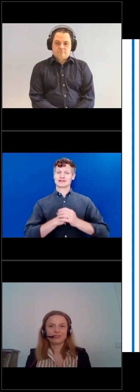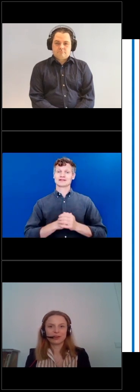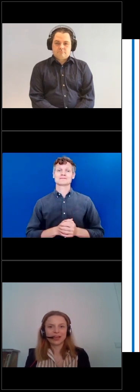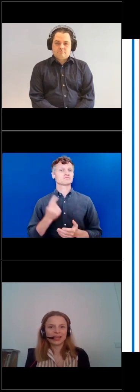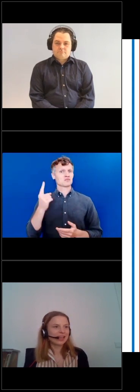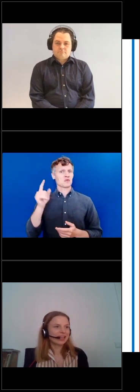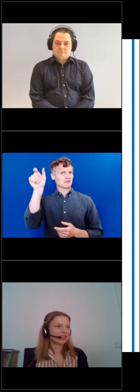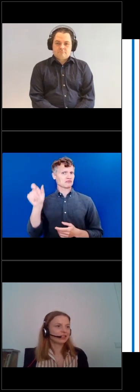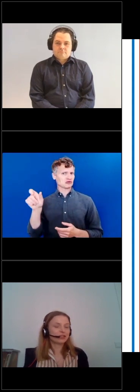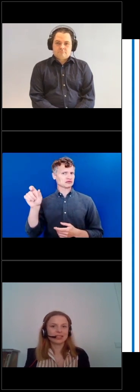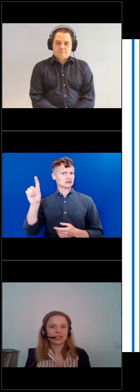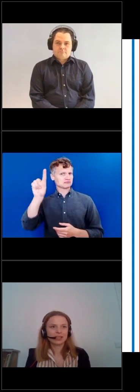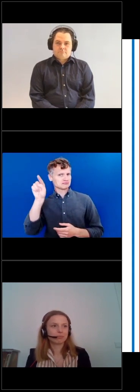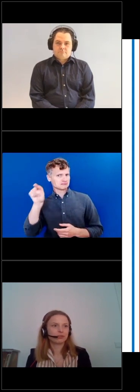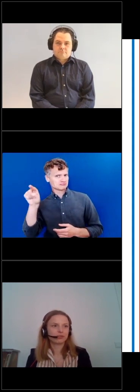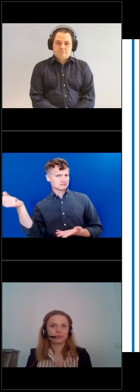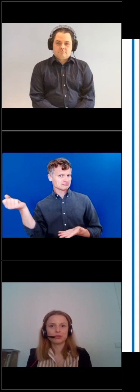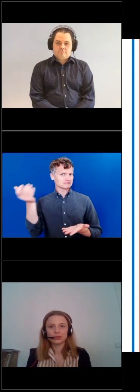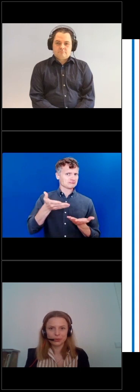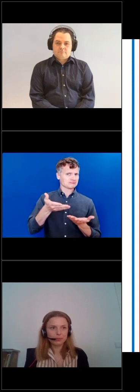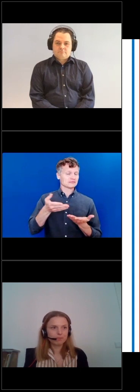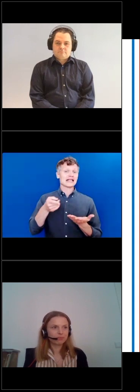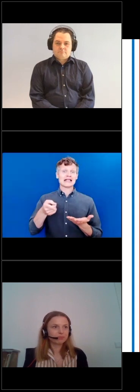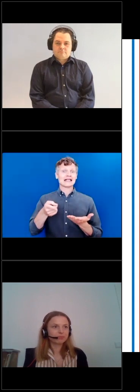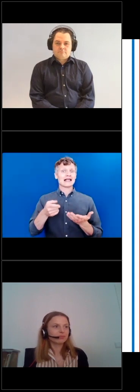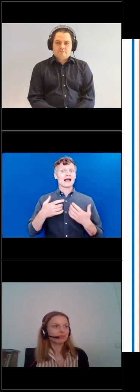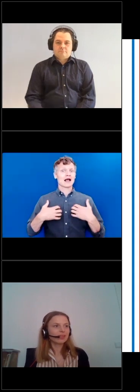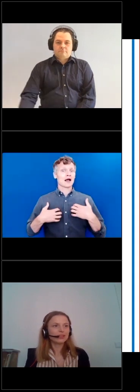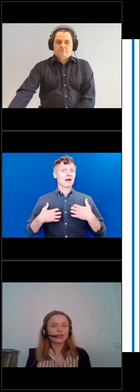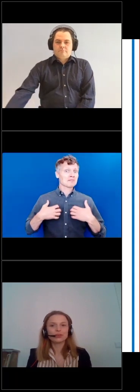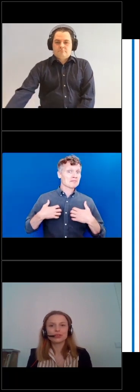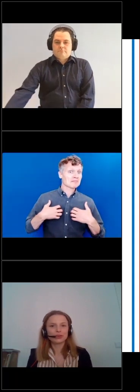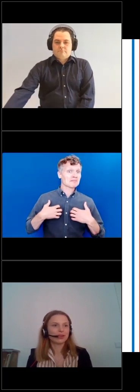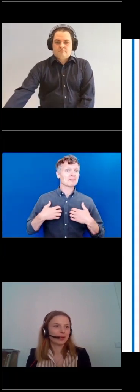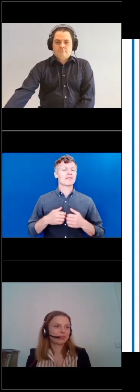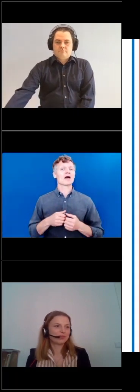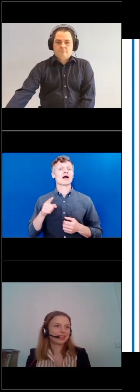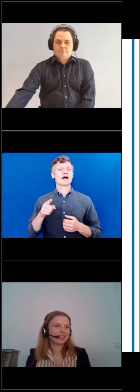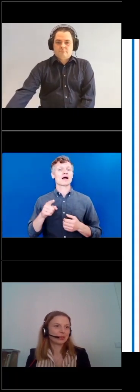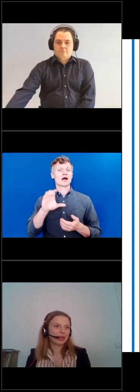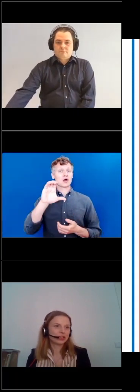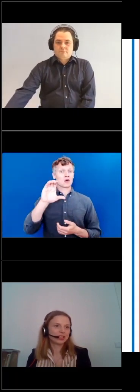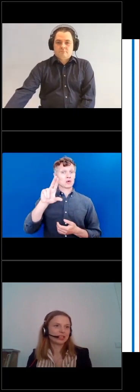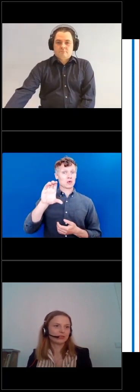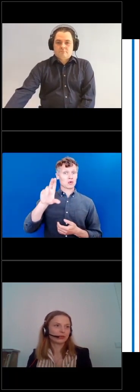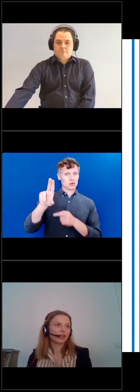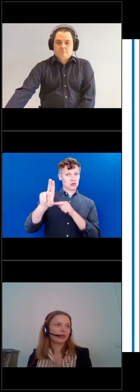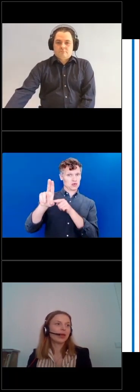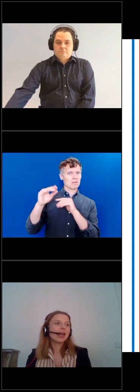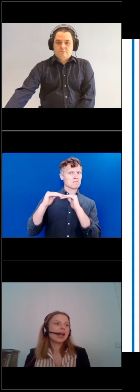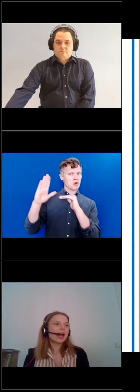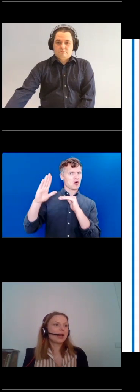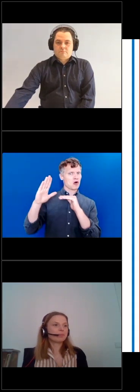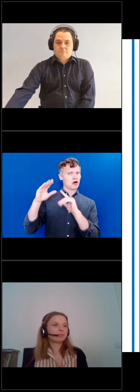was very keen and interested in the input from Tutu. So Tutu, this question is for